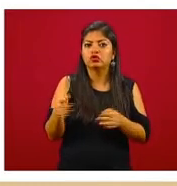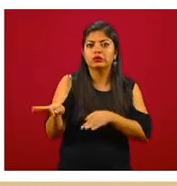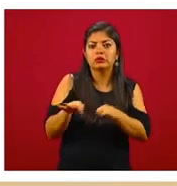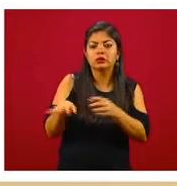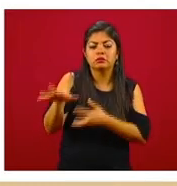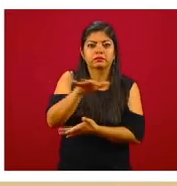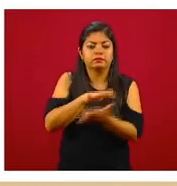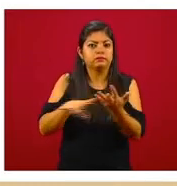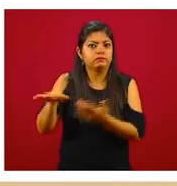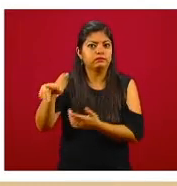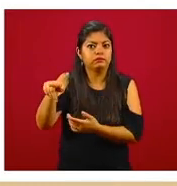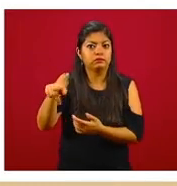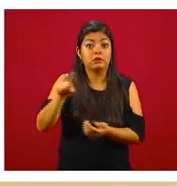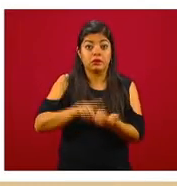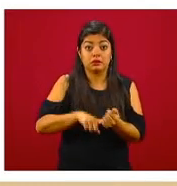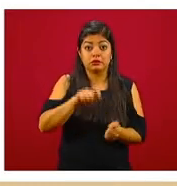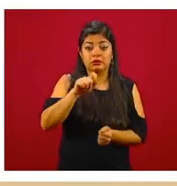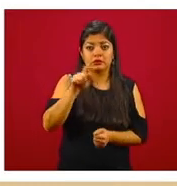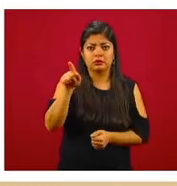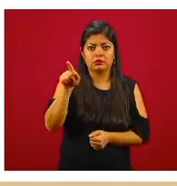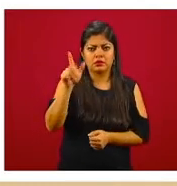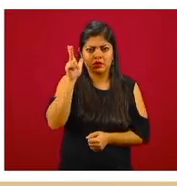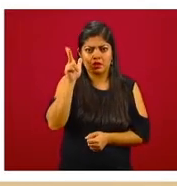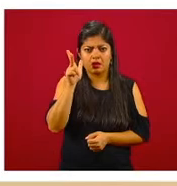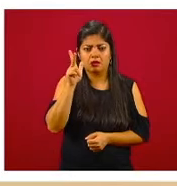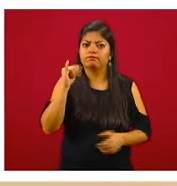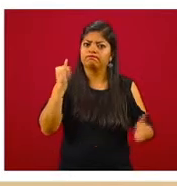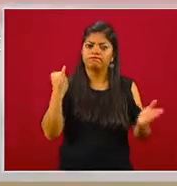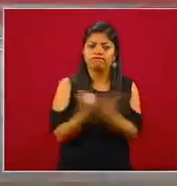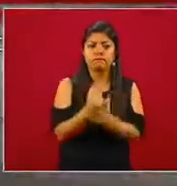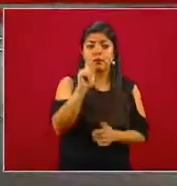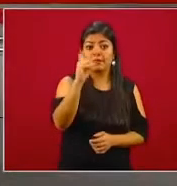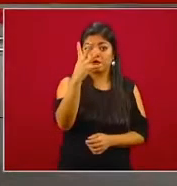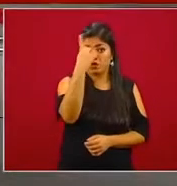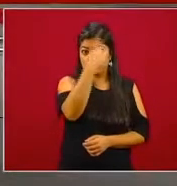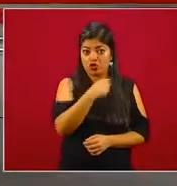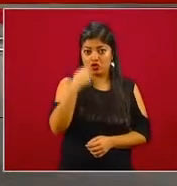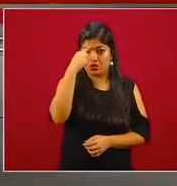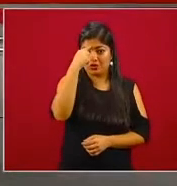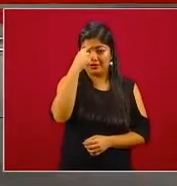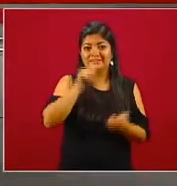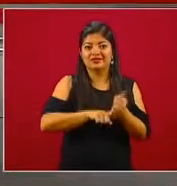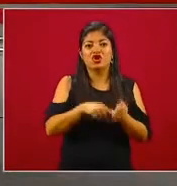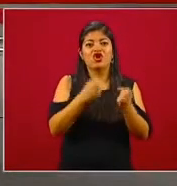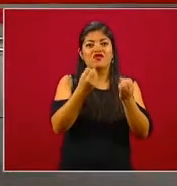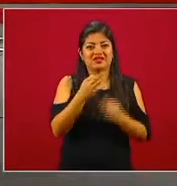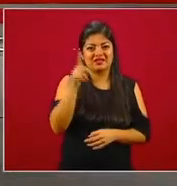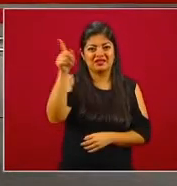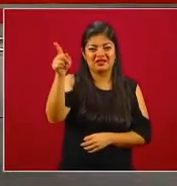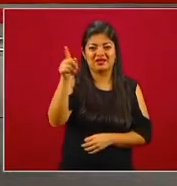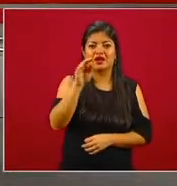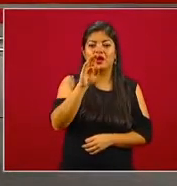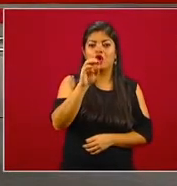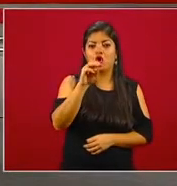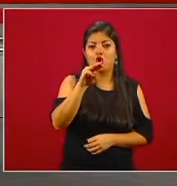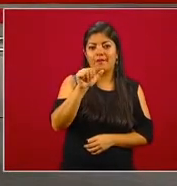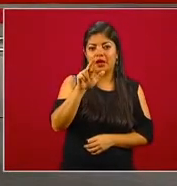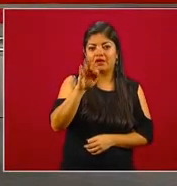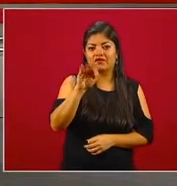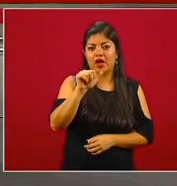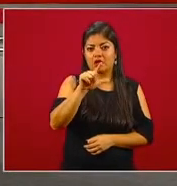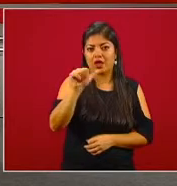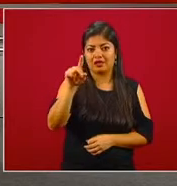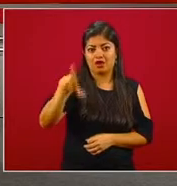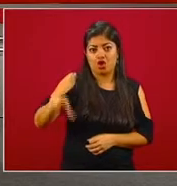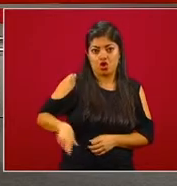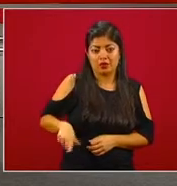Y as literalmente 24 horas después, a a state that través had de la an oficina del excess señor in gobernador mobility. And Omar 24 Fayad hours y later, también through de su the